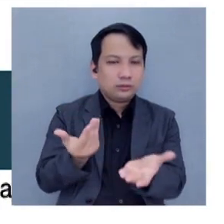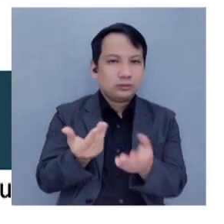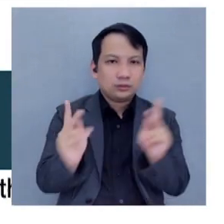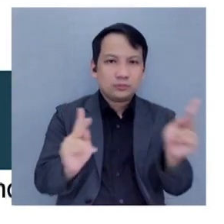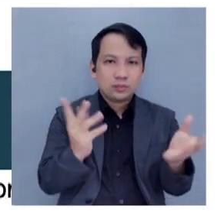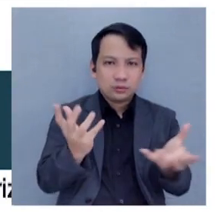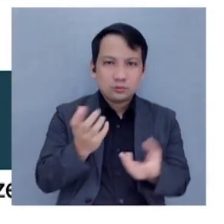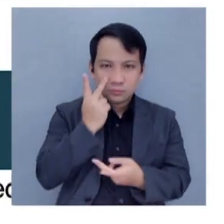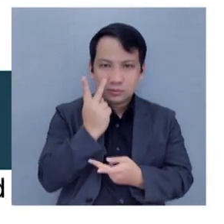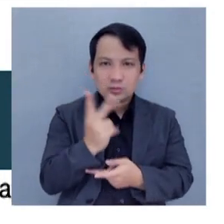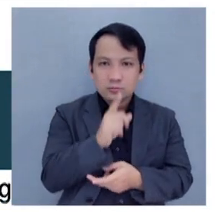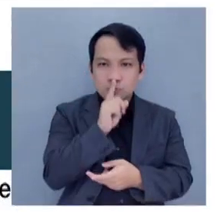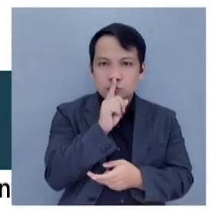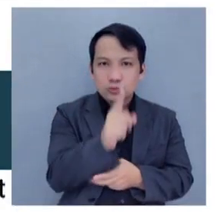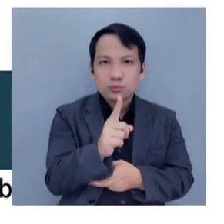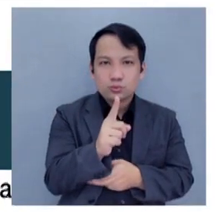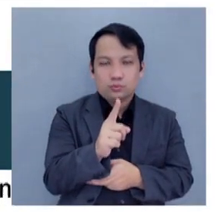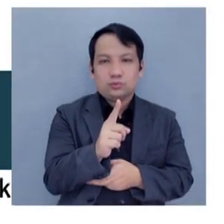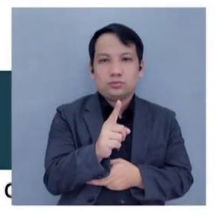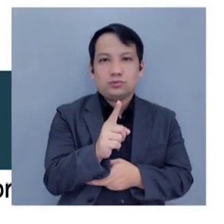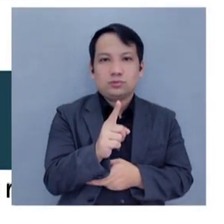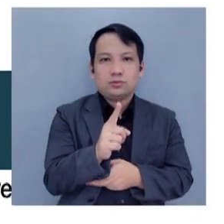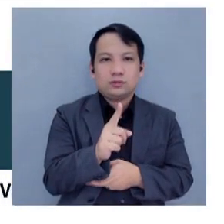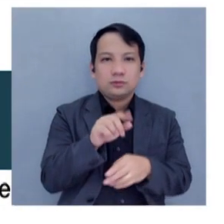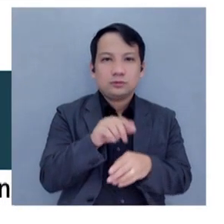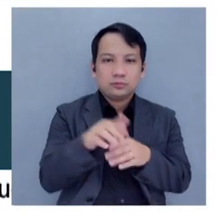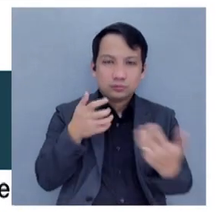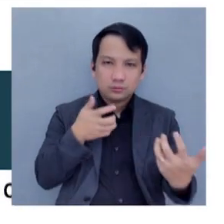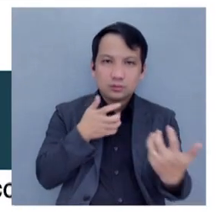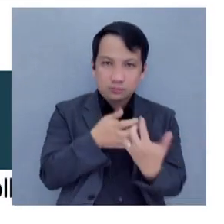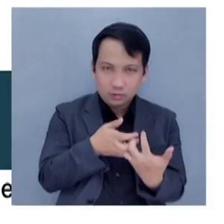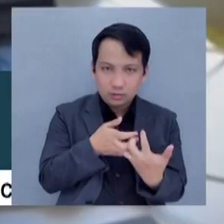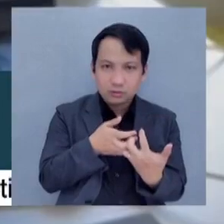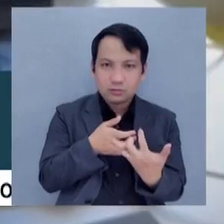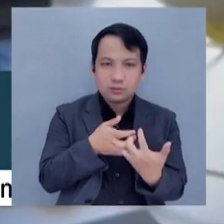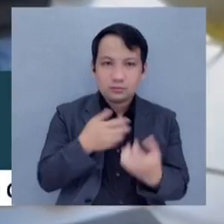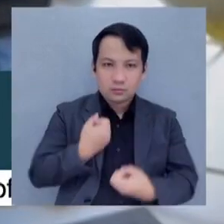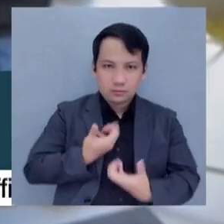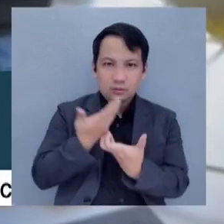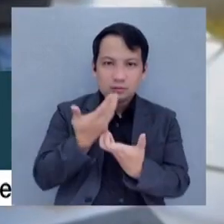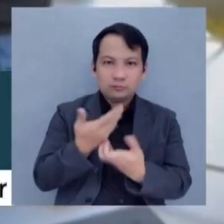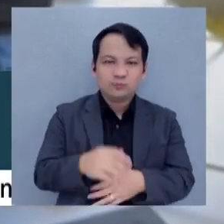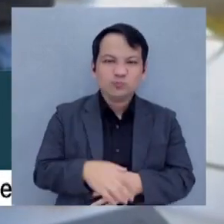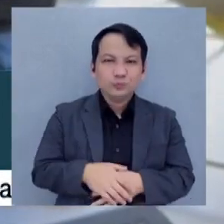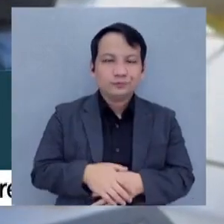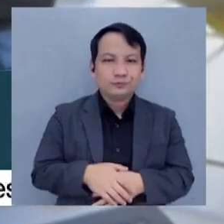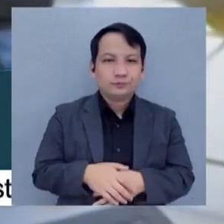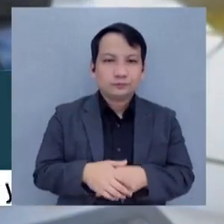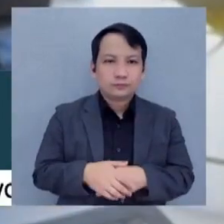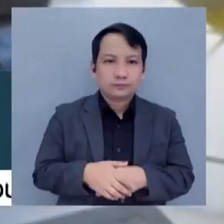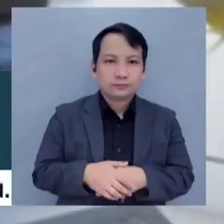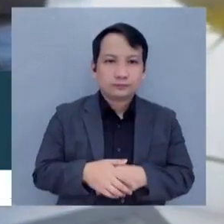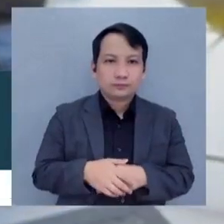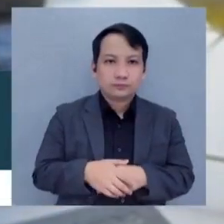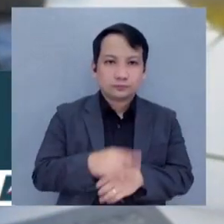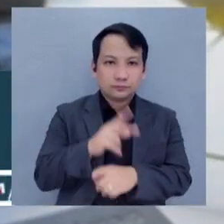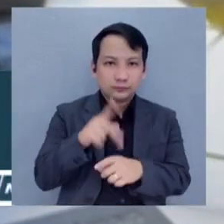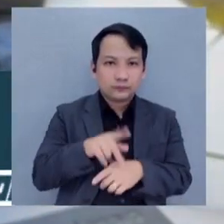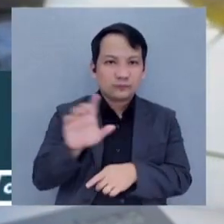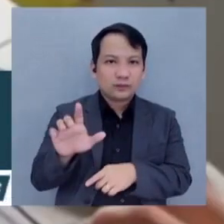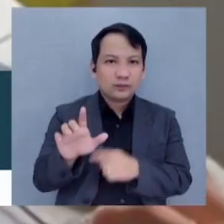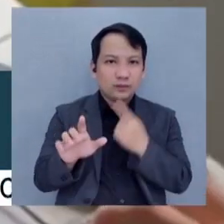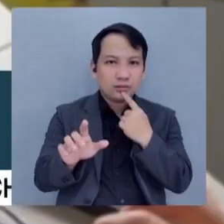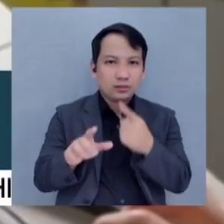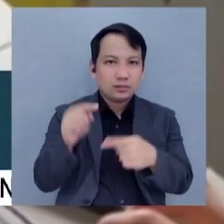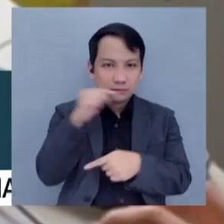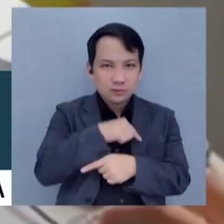is authenticity, something they can relate to and be inspired of. ScamWatch Philippines cautioned the public to be wary